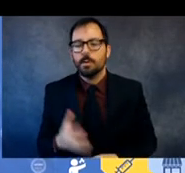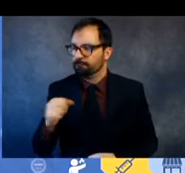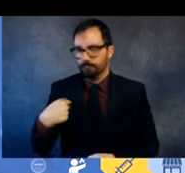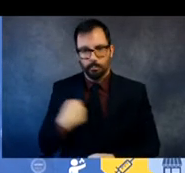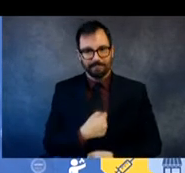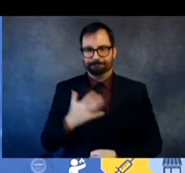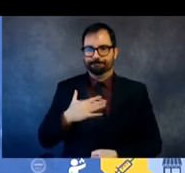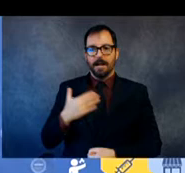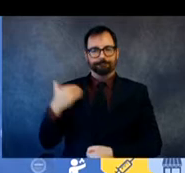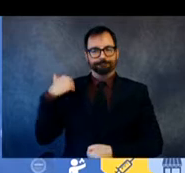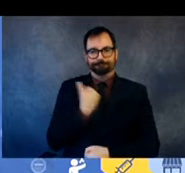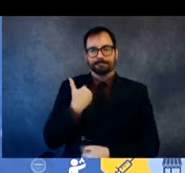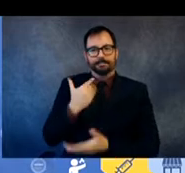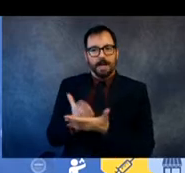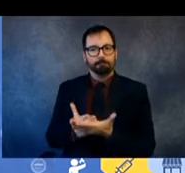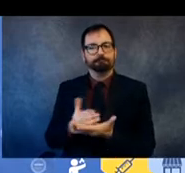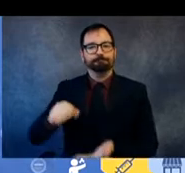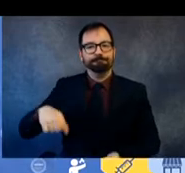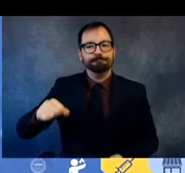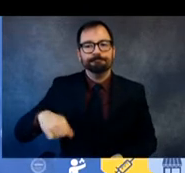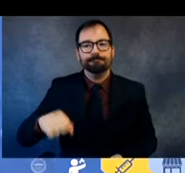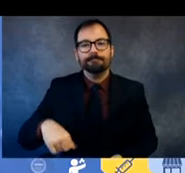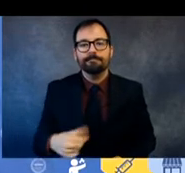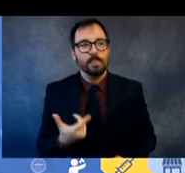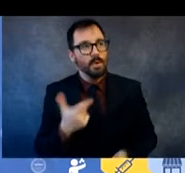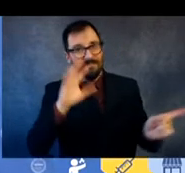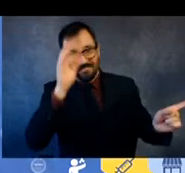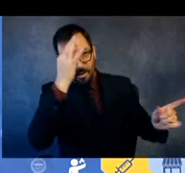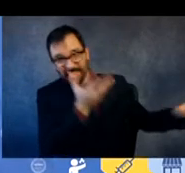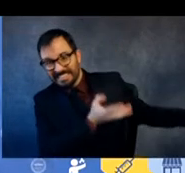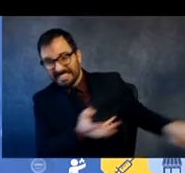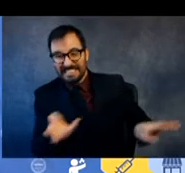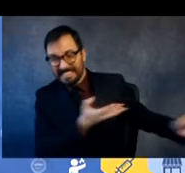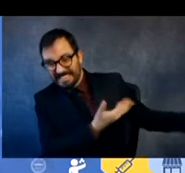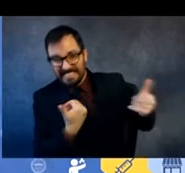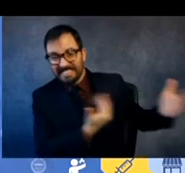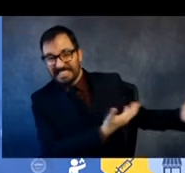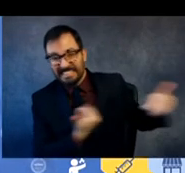So, but nevertheless, we were seeing and we were hearing,